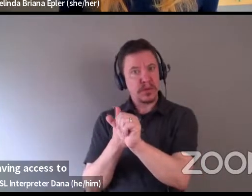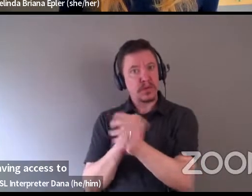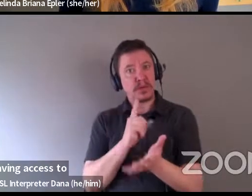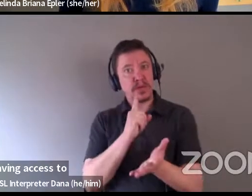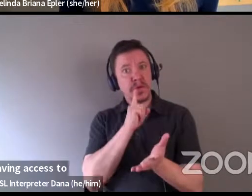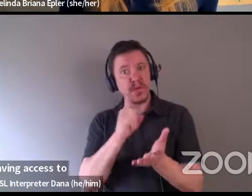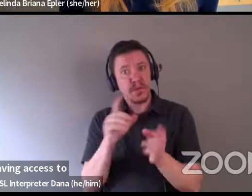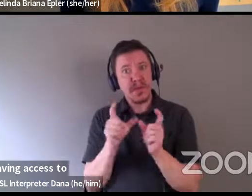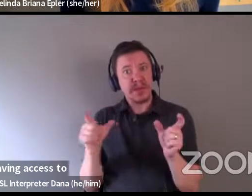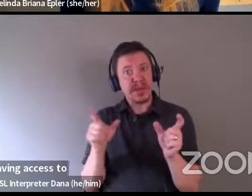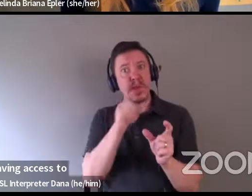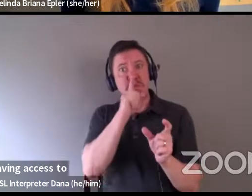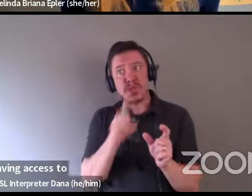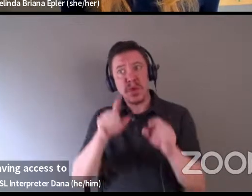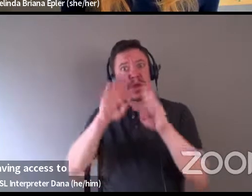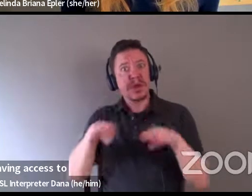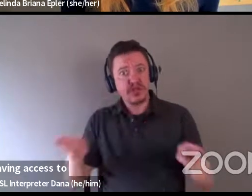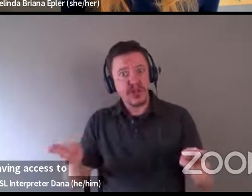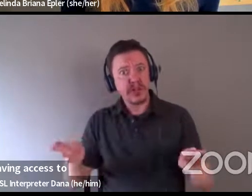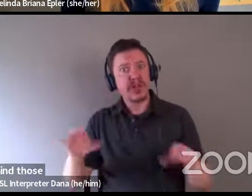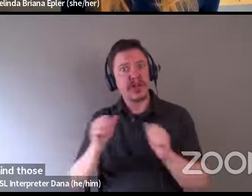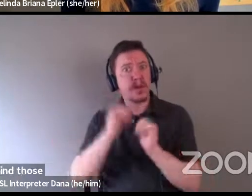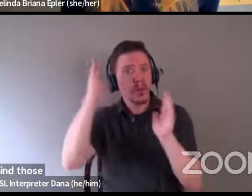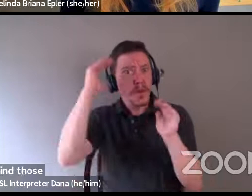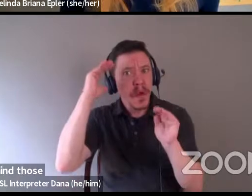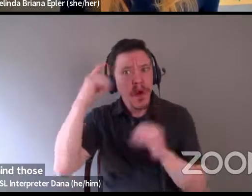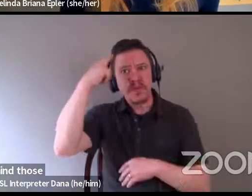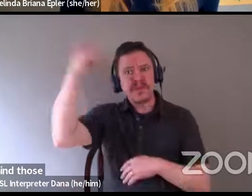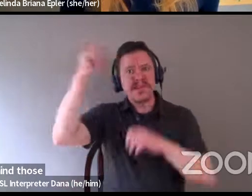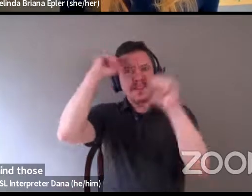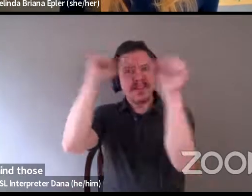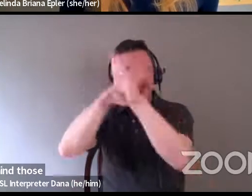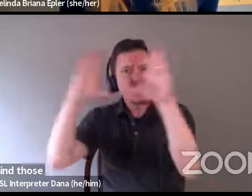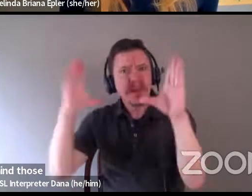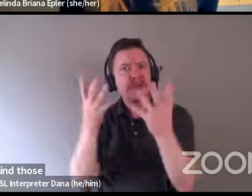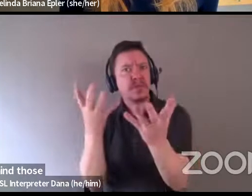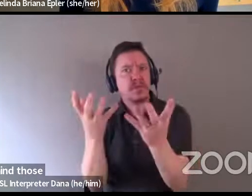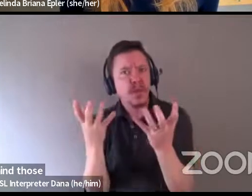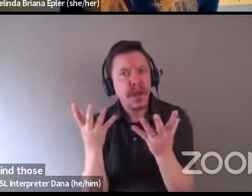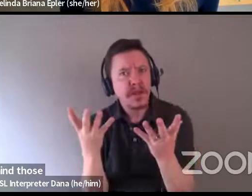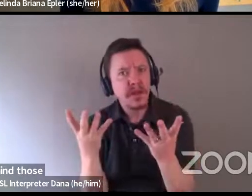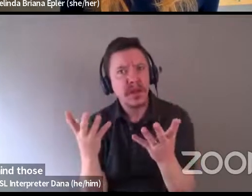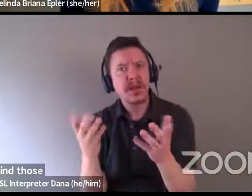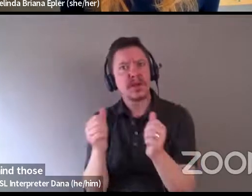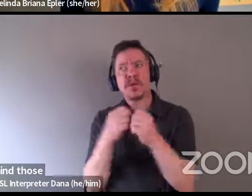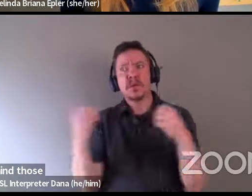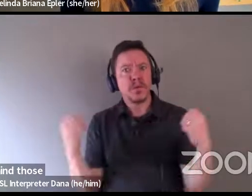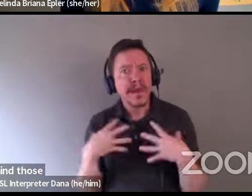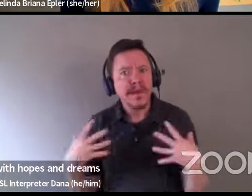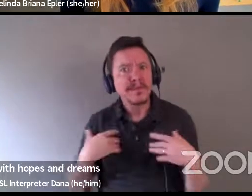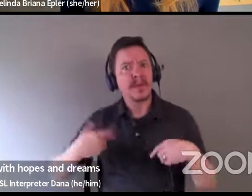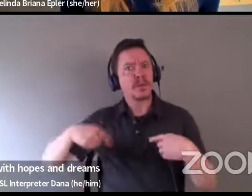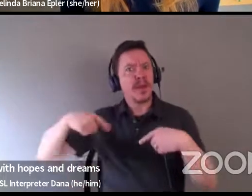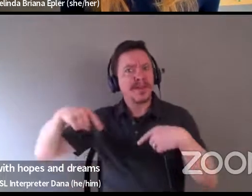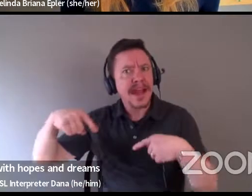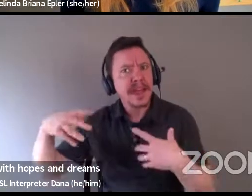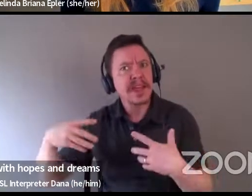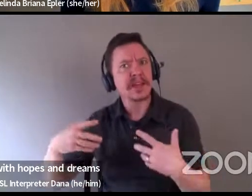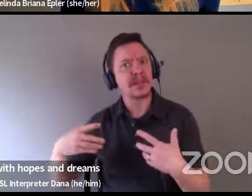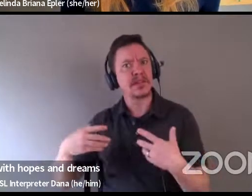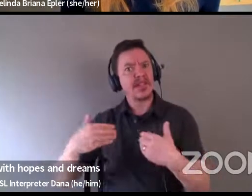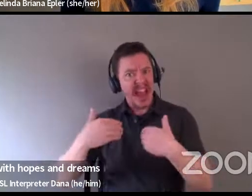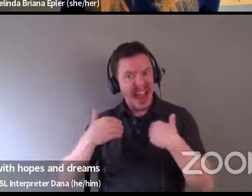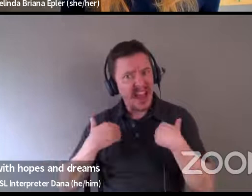real people with hopes and with dreams, with aspirations, with fears, with anxieties, right? And I